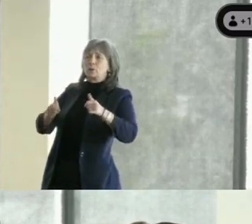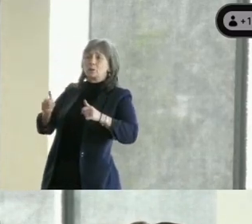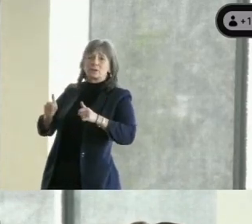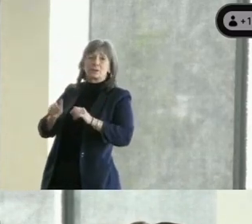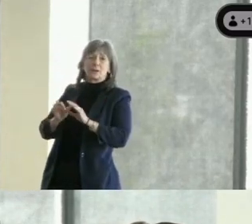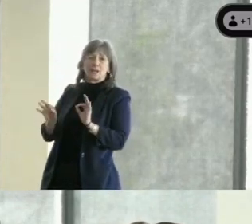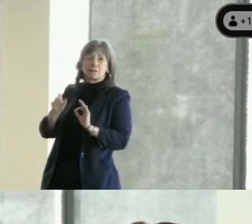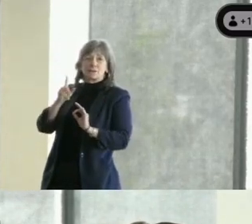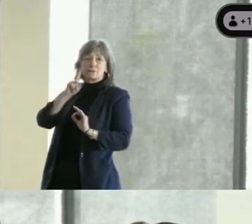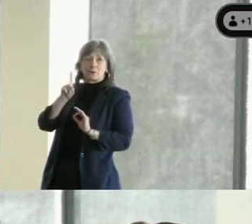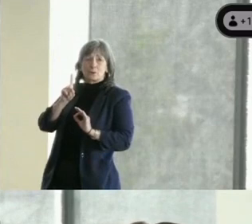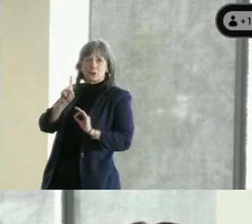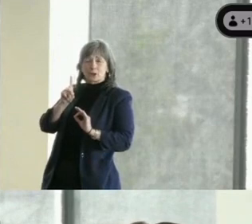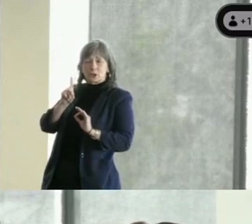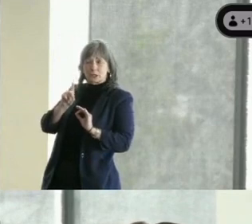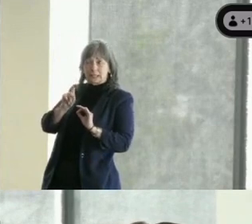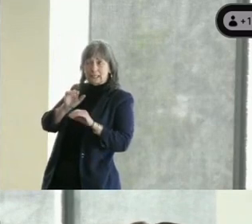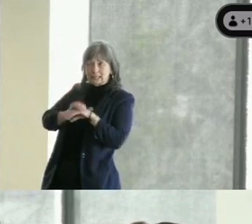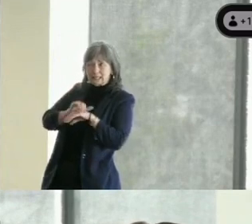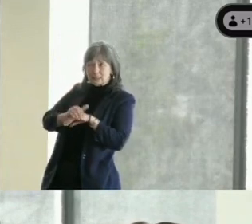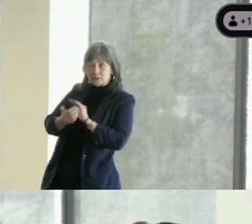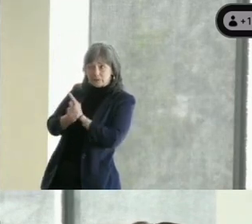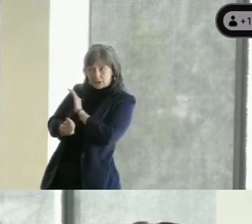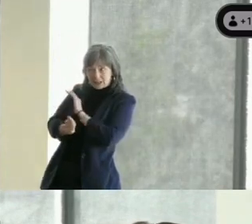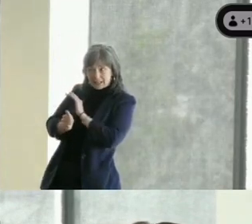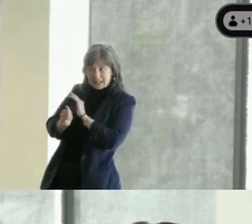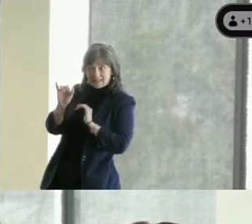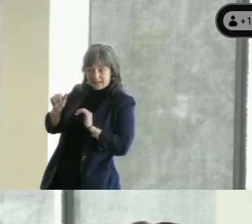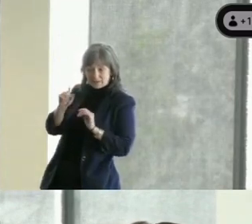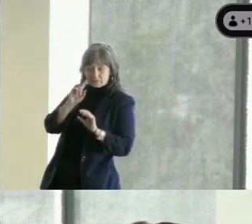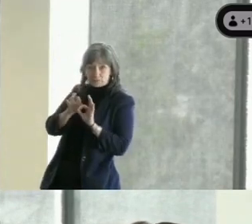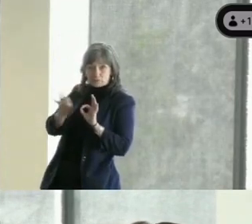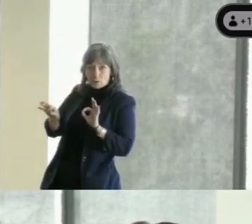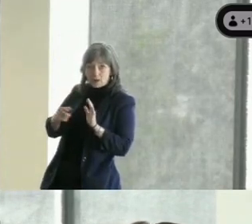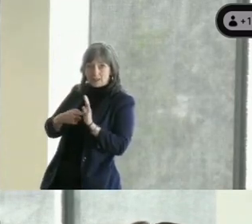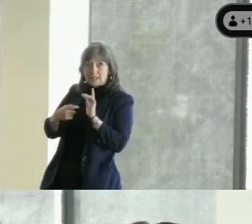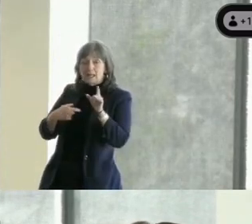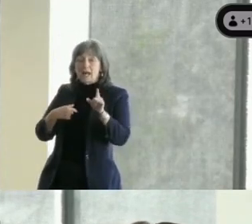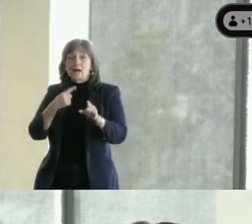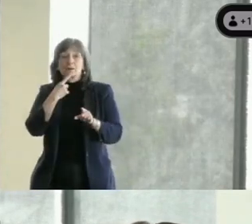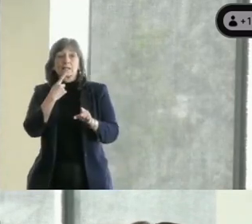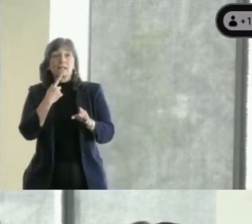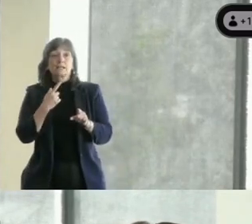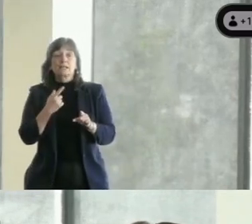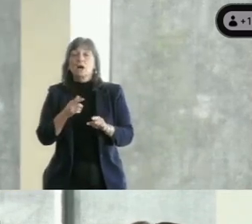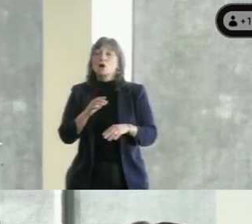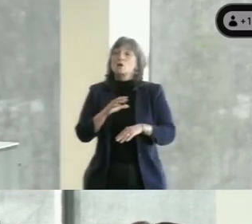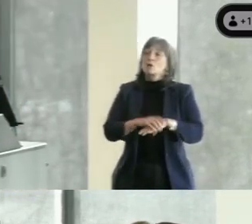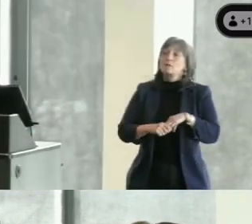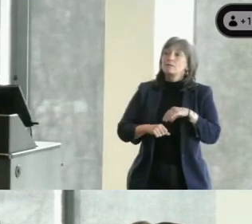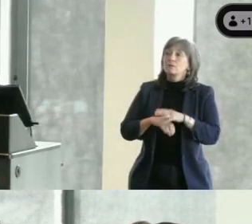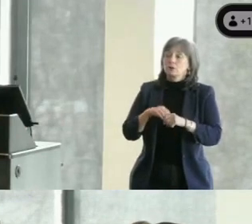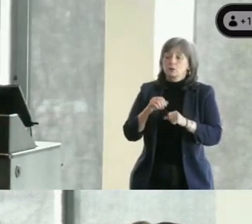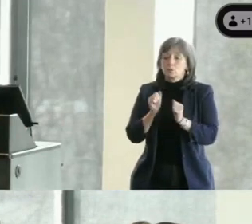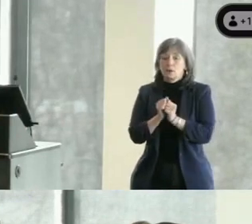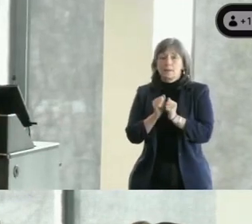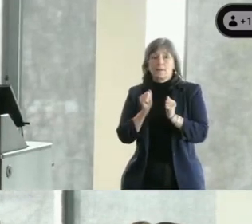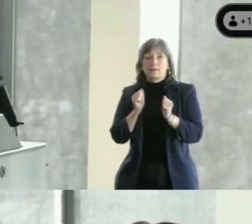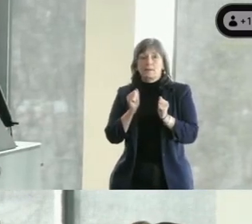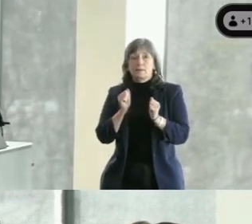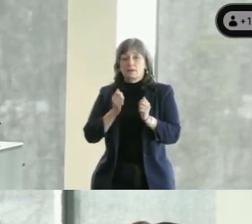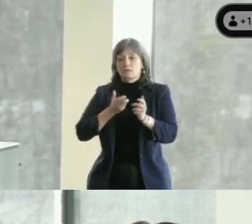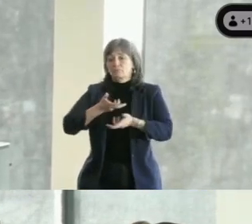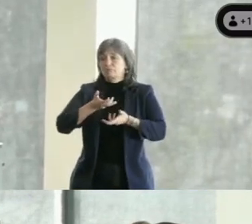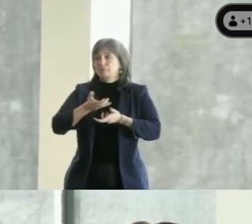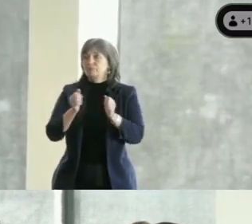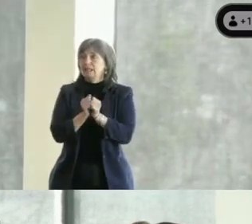terms of for English proficiency. So I would say general comfort and ability to converse